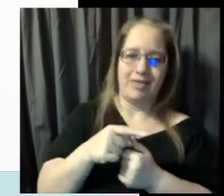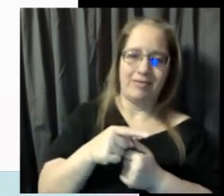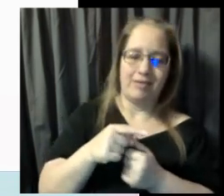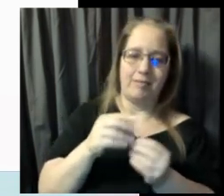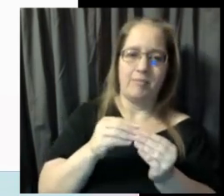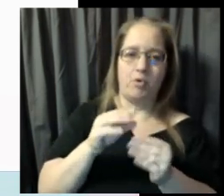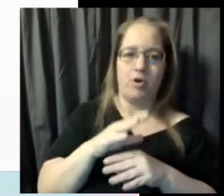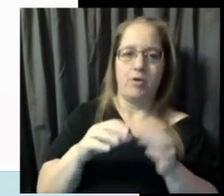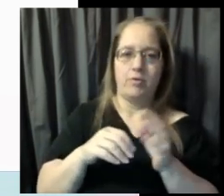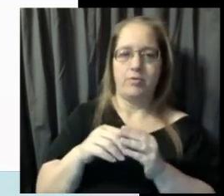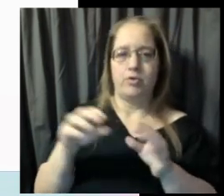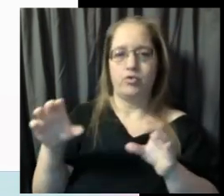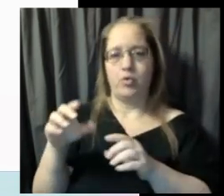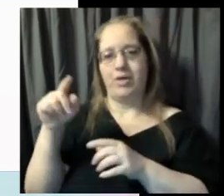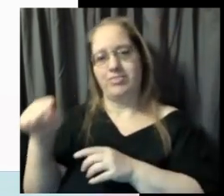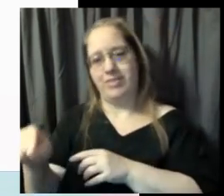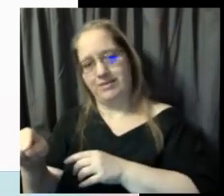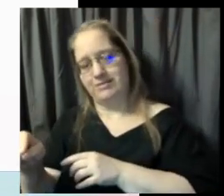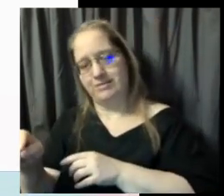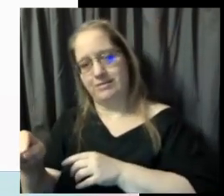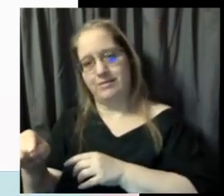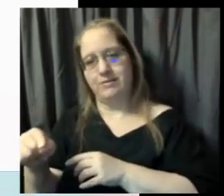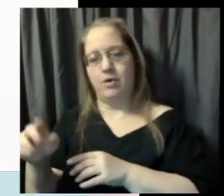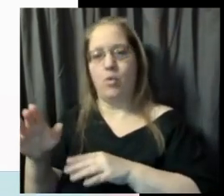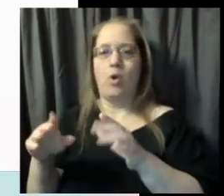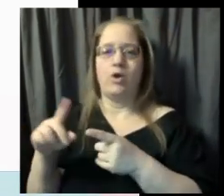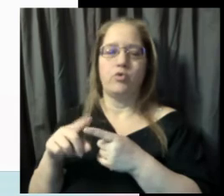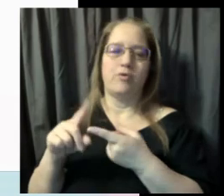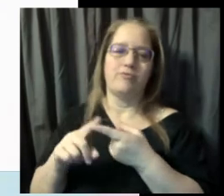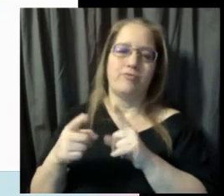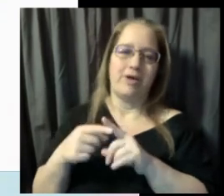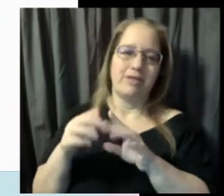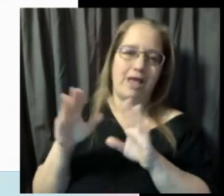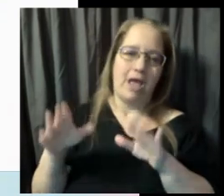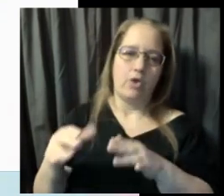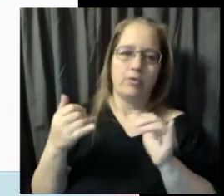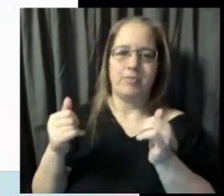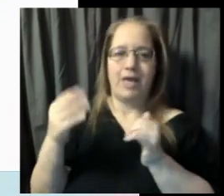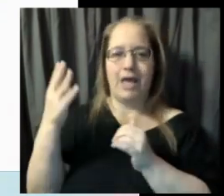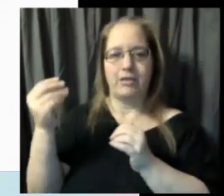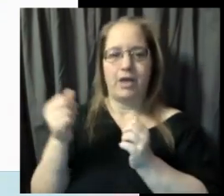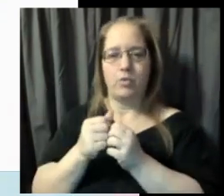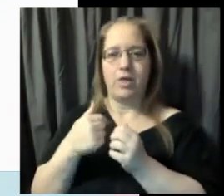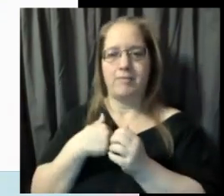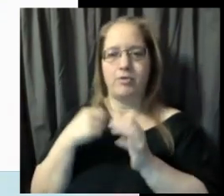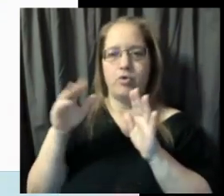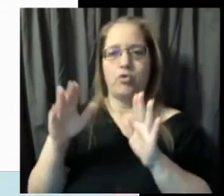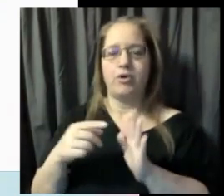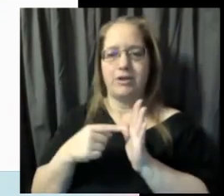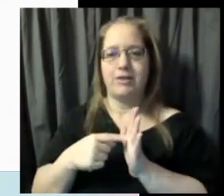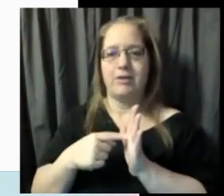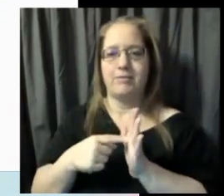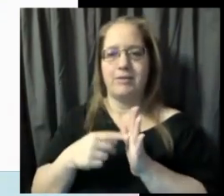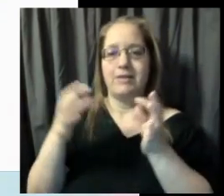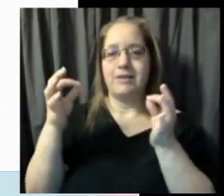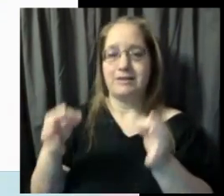I'll be more comfortable with you doing ABC. So we walk down the street to a friend's house, playing with slime without my supervision. Those are great examples.